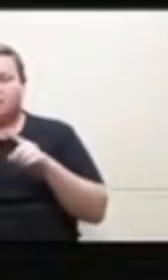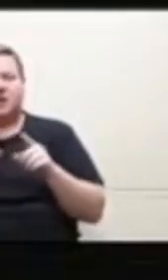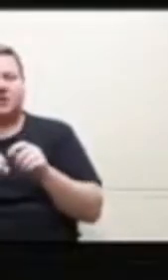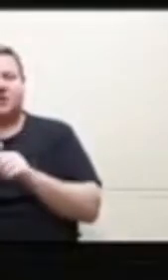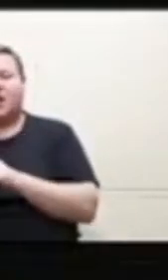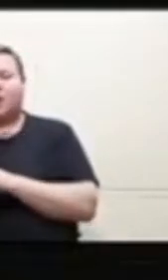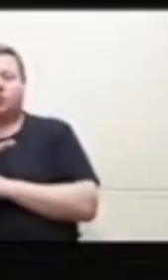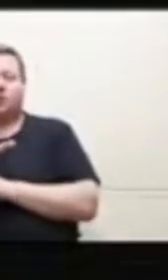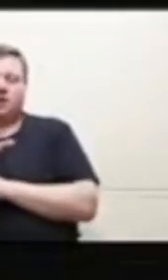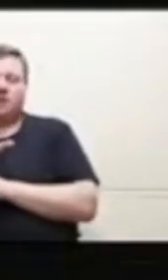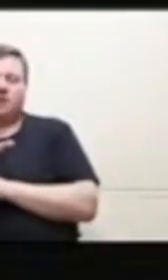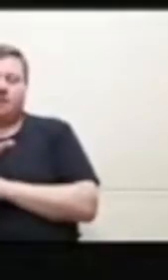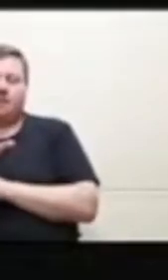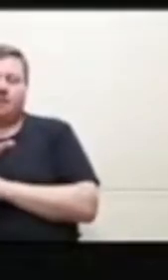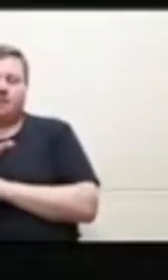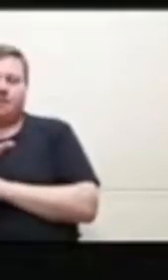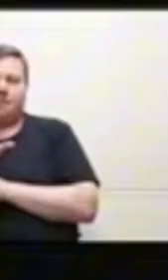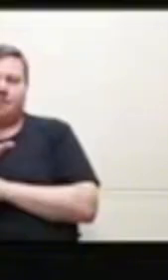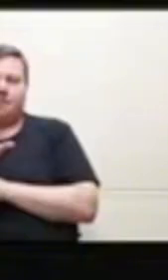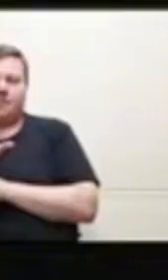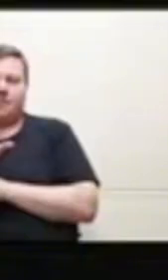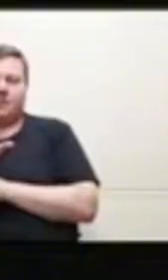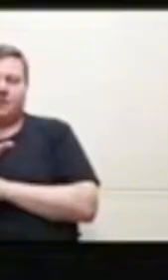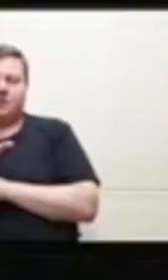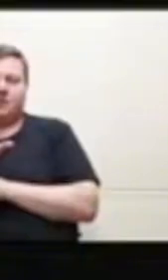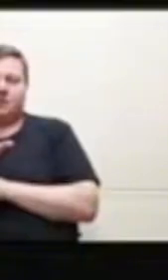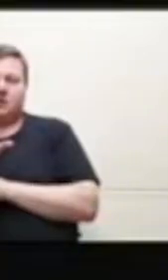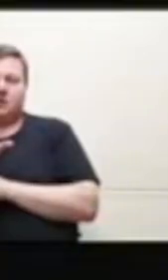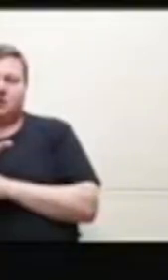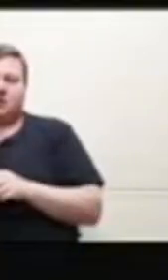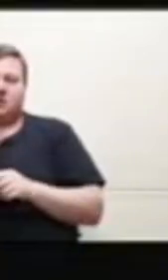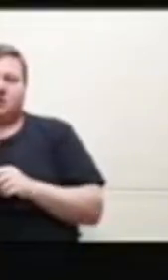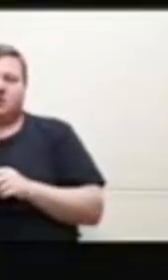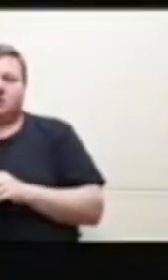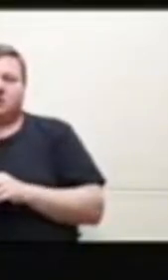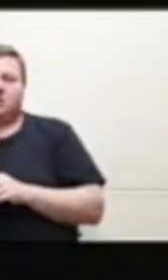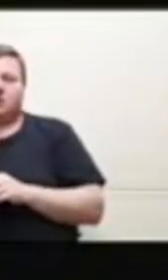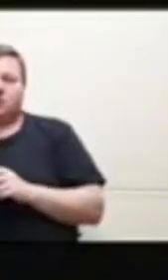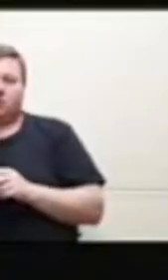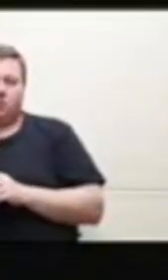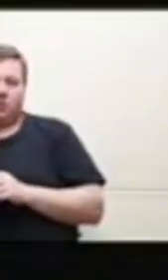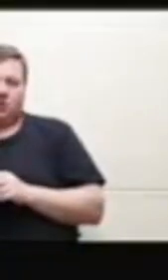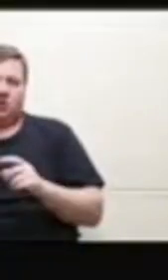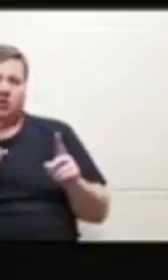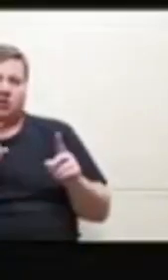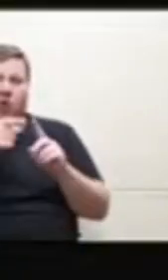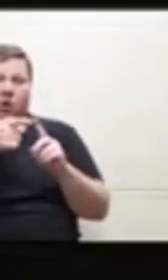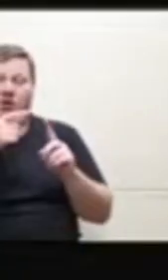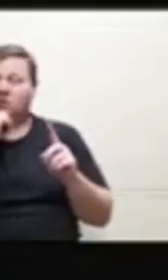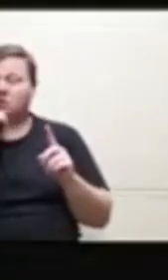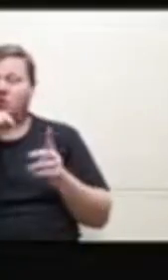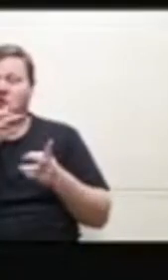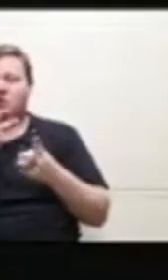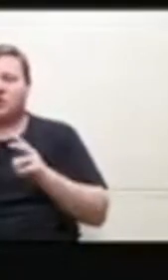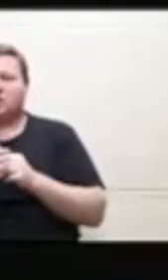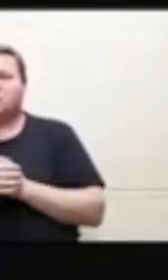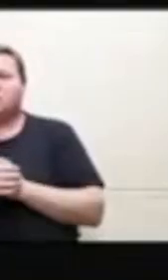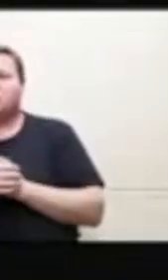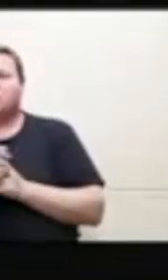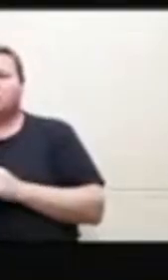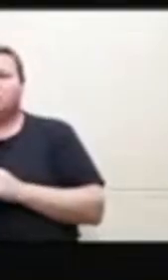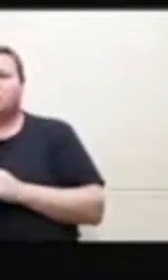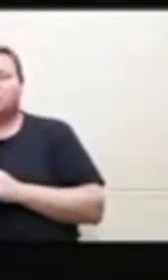target remained unchanged. So between the two, you say you use money for the